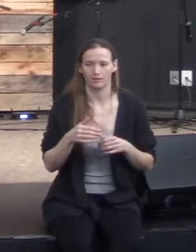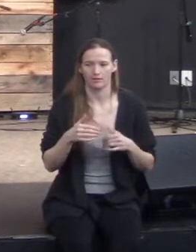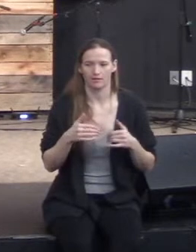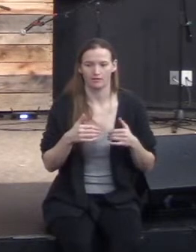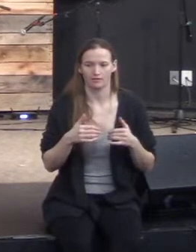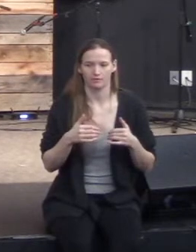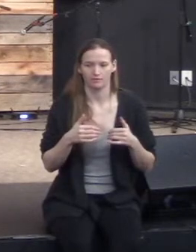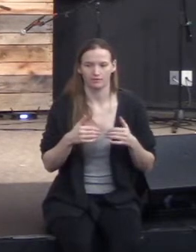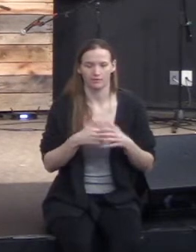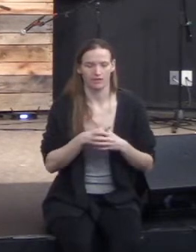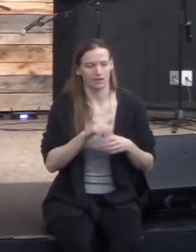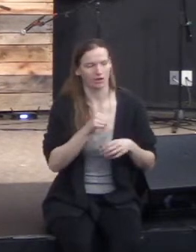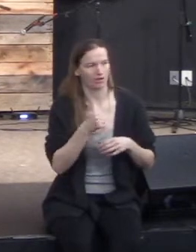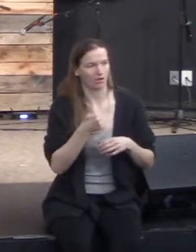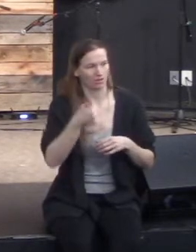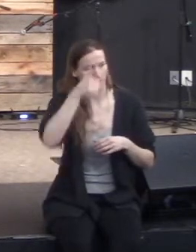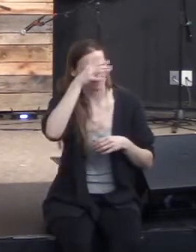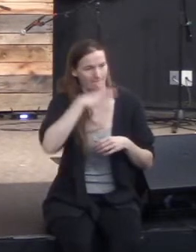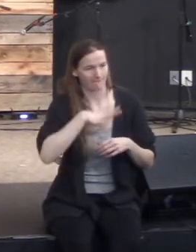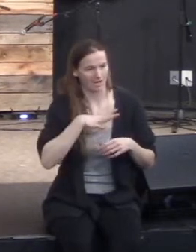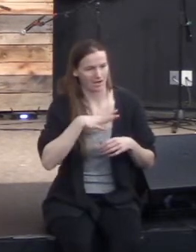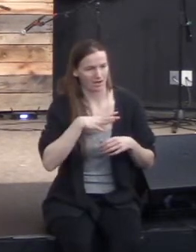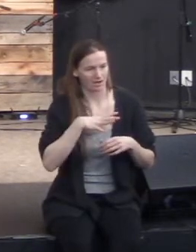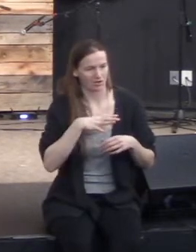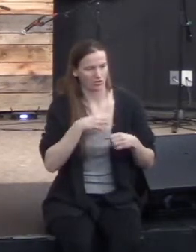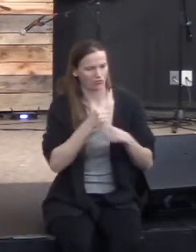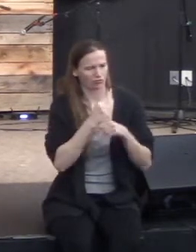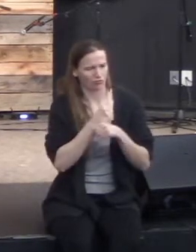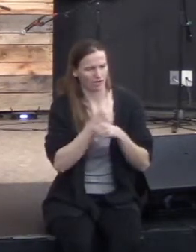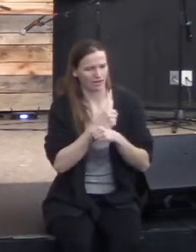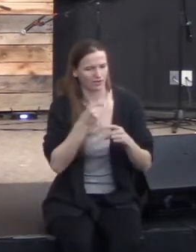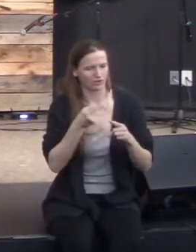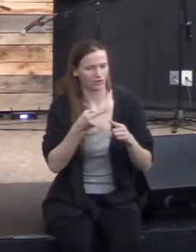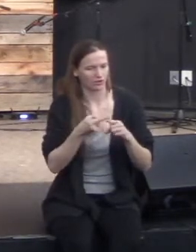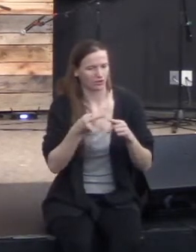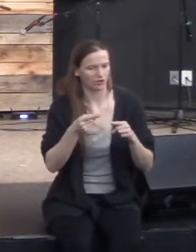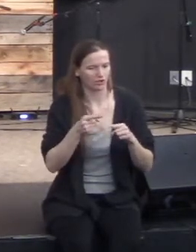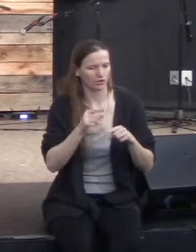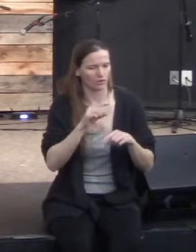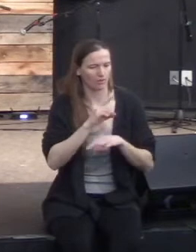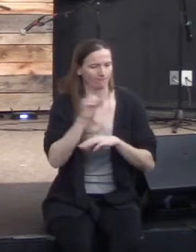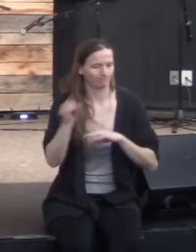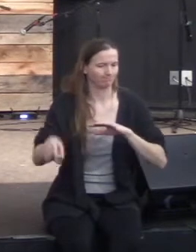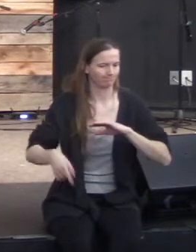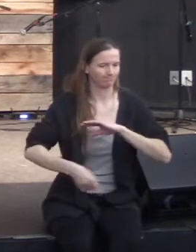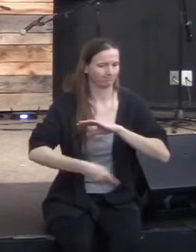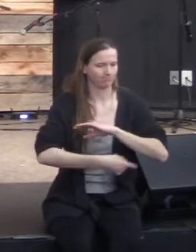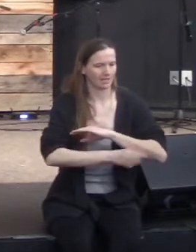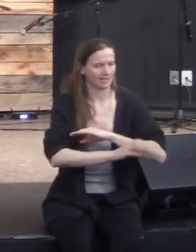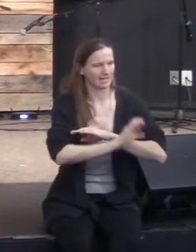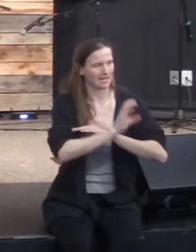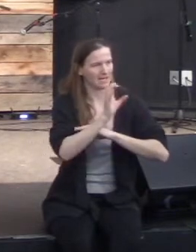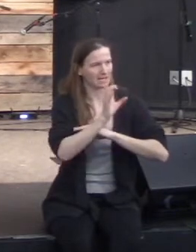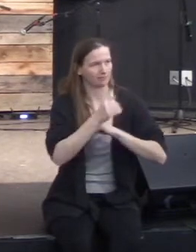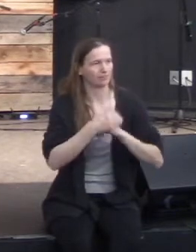is hiding behind that. You have to remember, if you're going to resolve a conflict, how generous should you